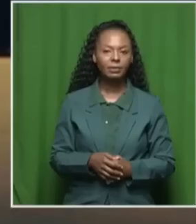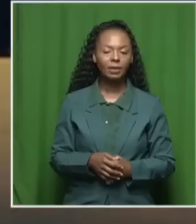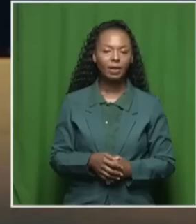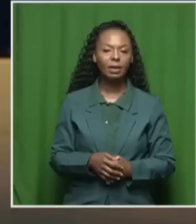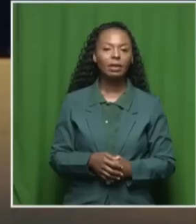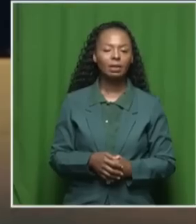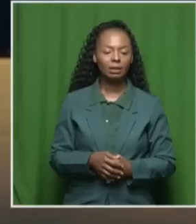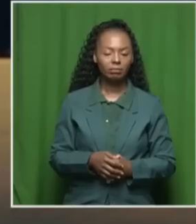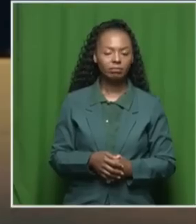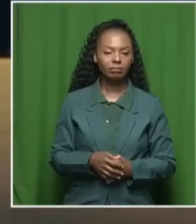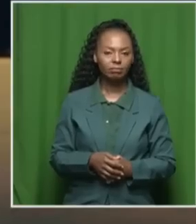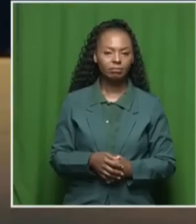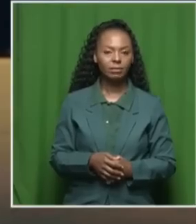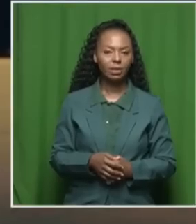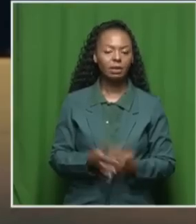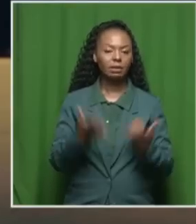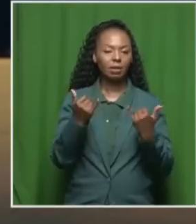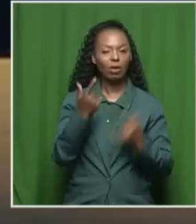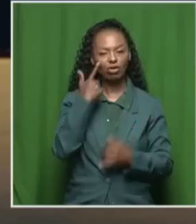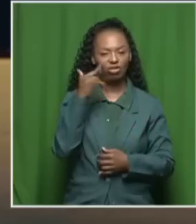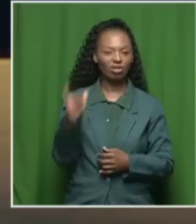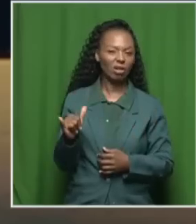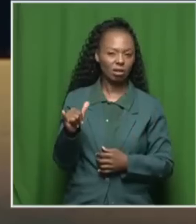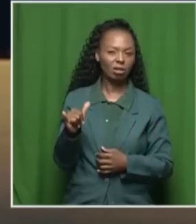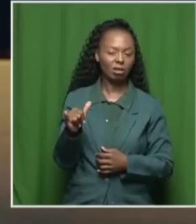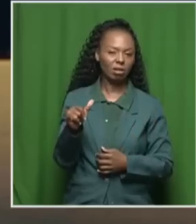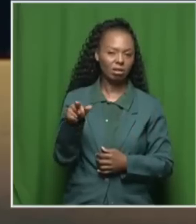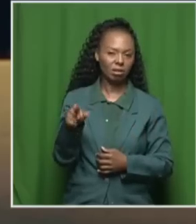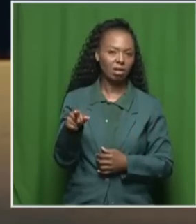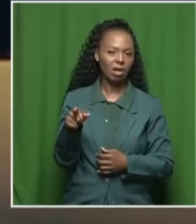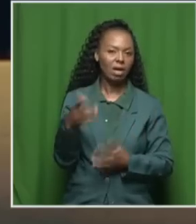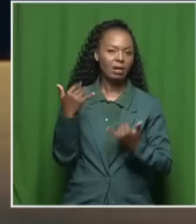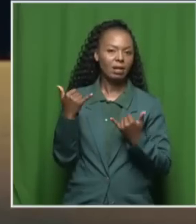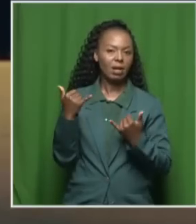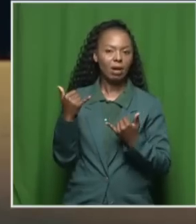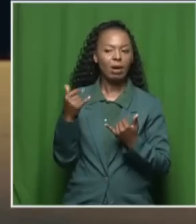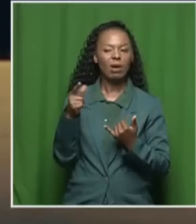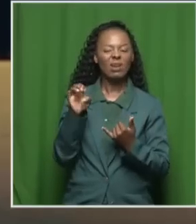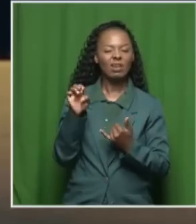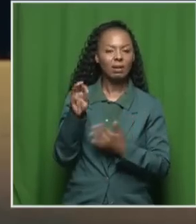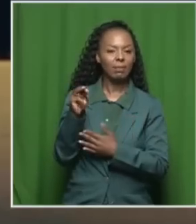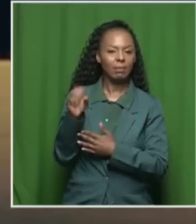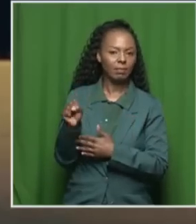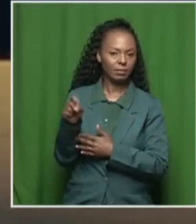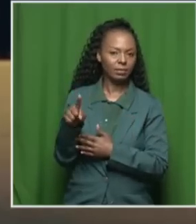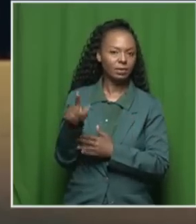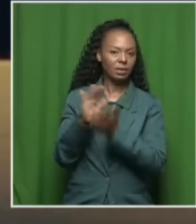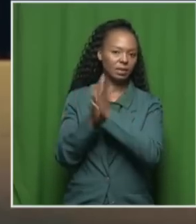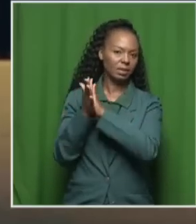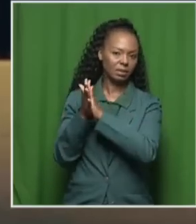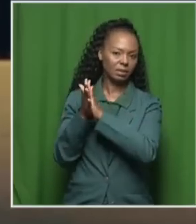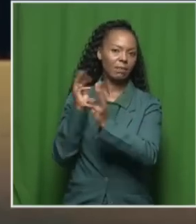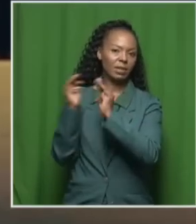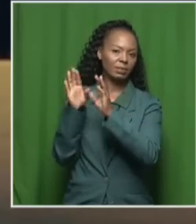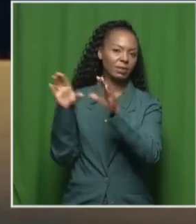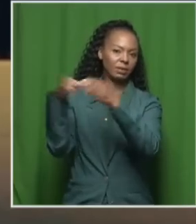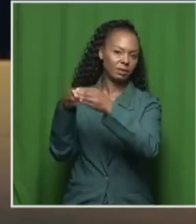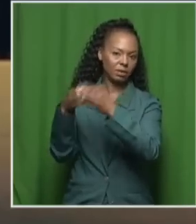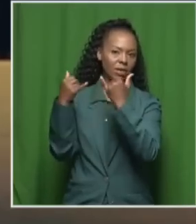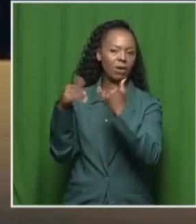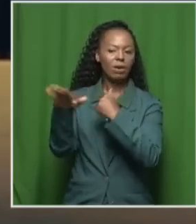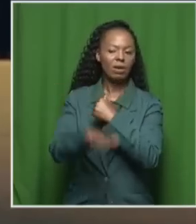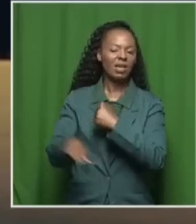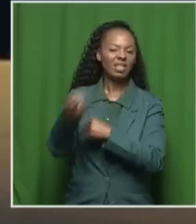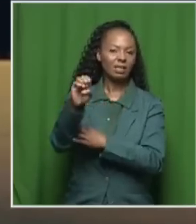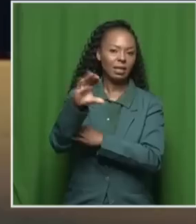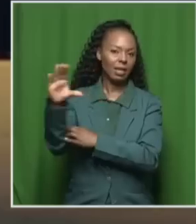Now, as promised earlier, we are checking in with disaster management in the Eastern Cape. Torrential rains have, of course, been lashing the